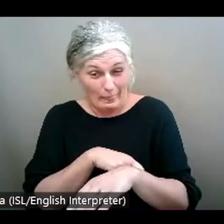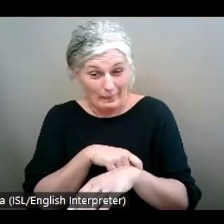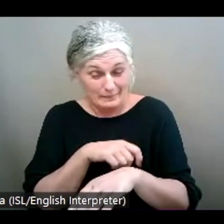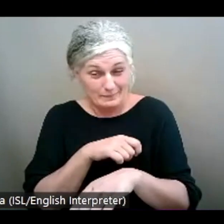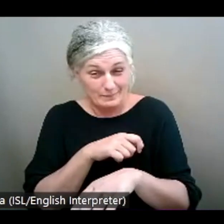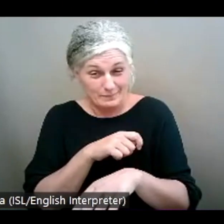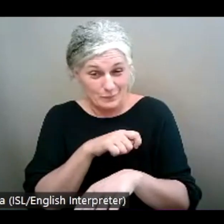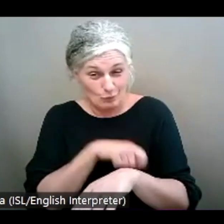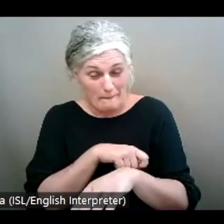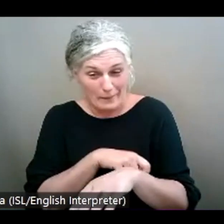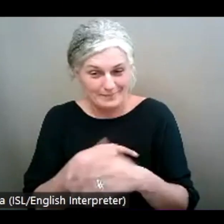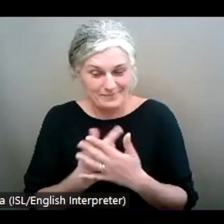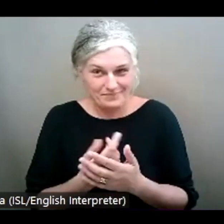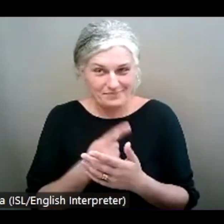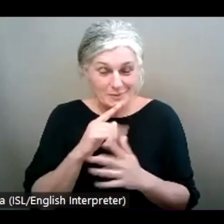Anyway, and